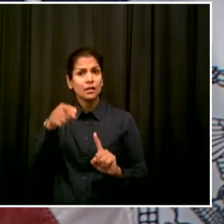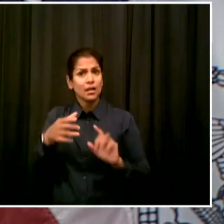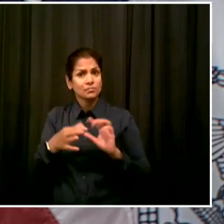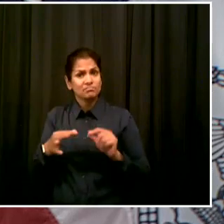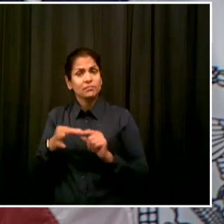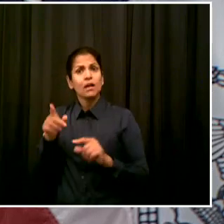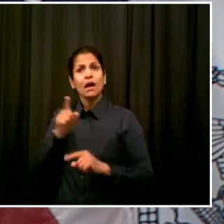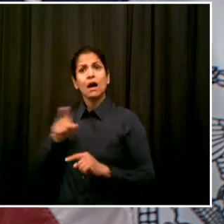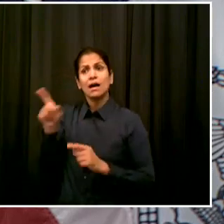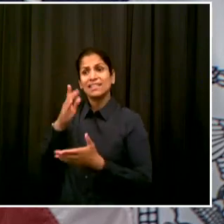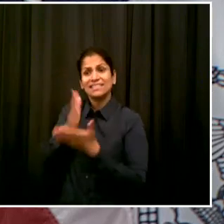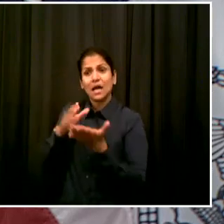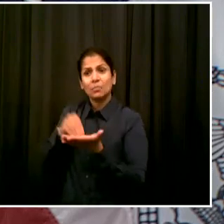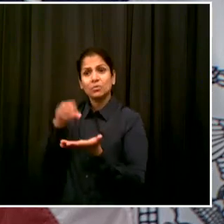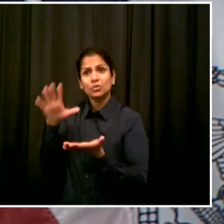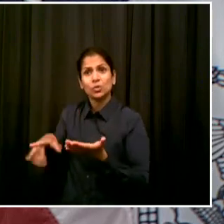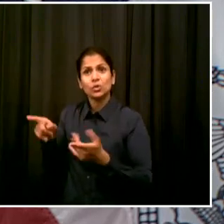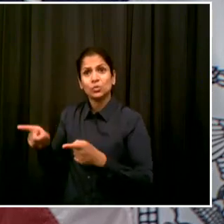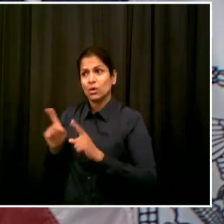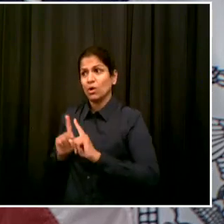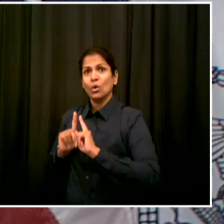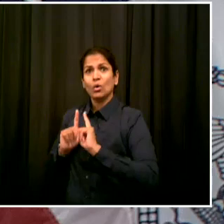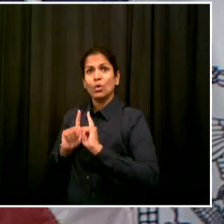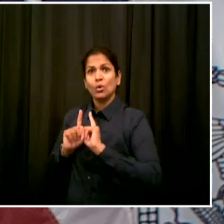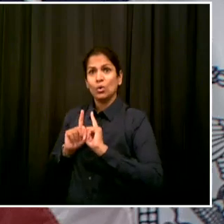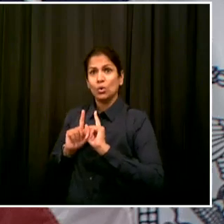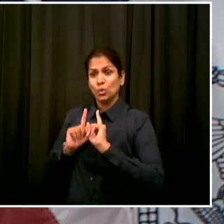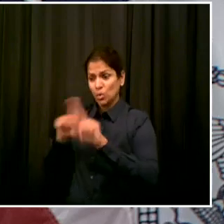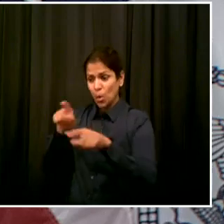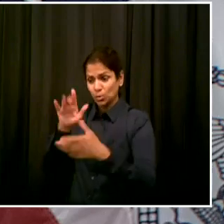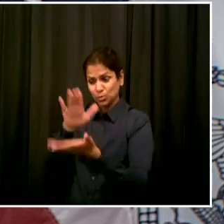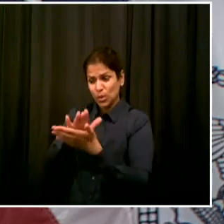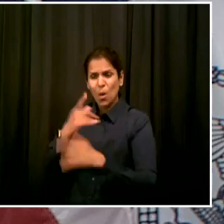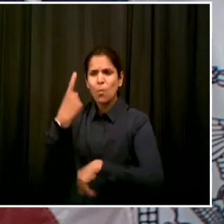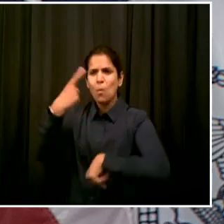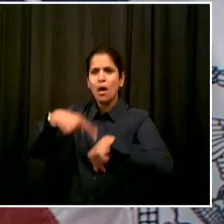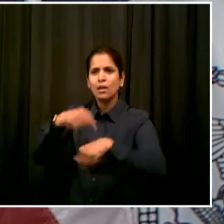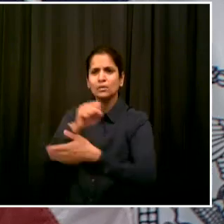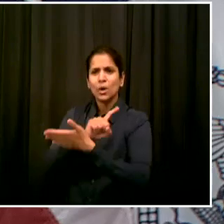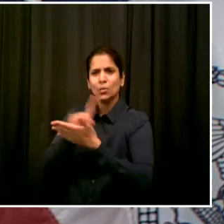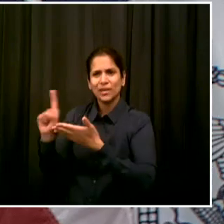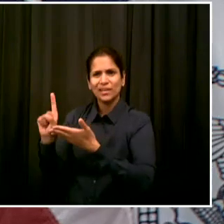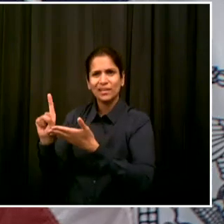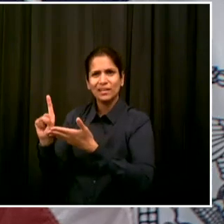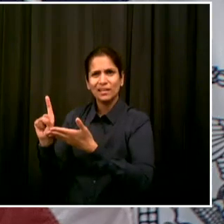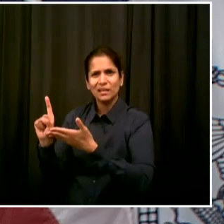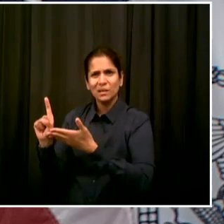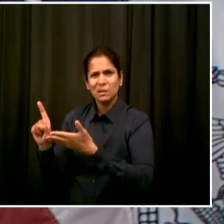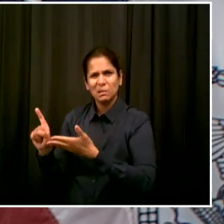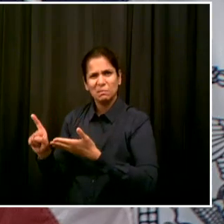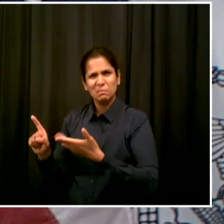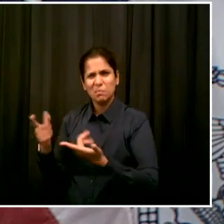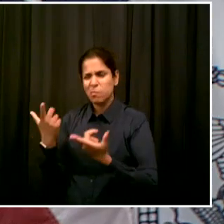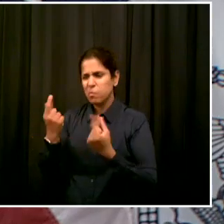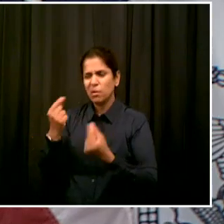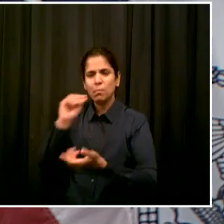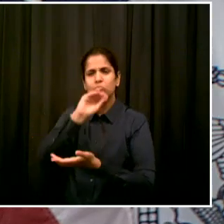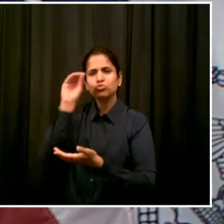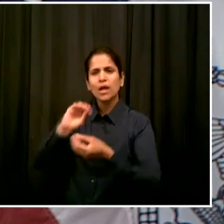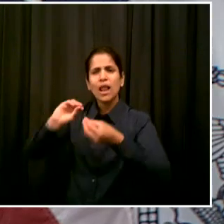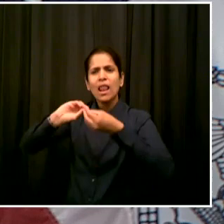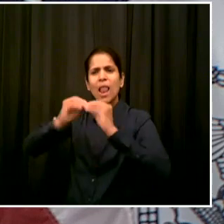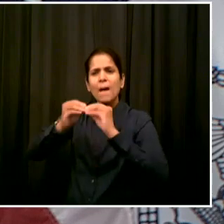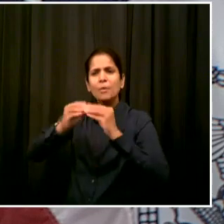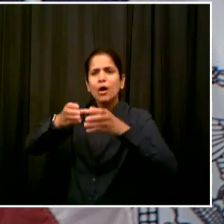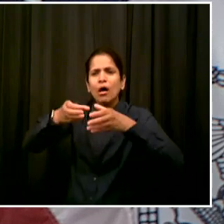per week. Is there any percentage associated with that? How many kids will be going 1 day a week, and how is that possibly fair in